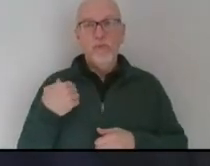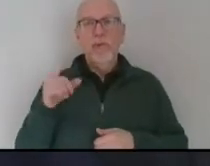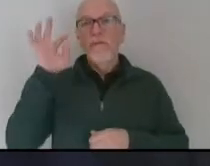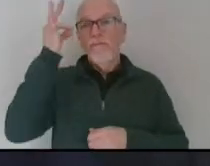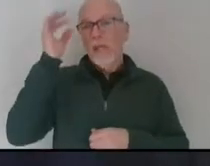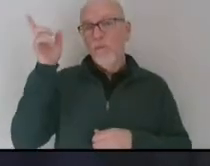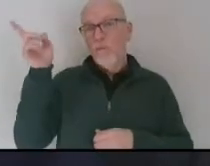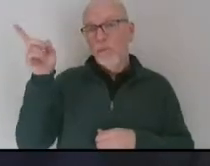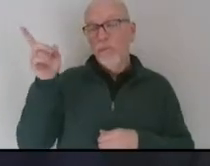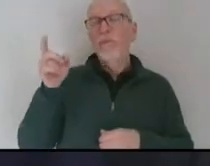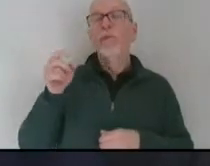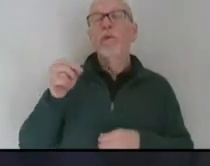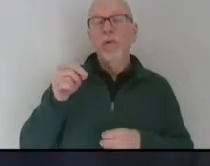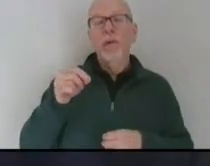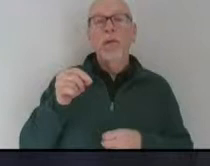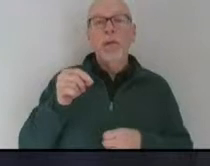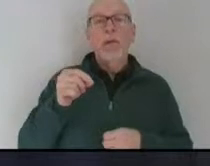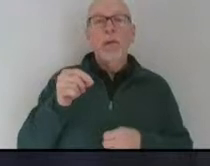government